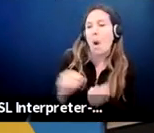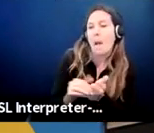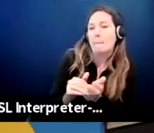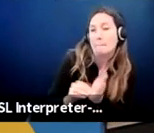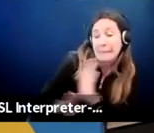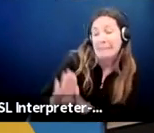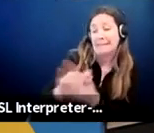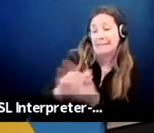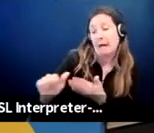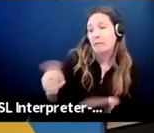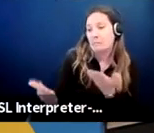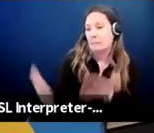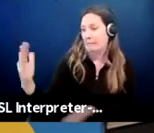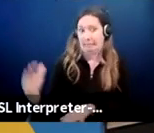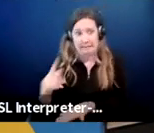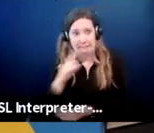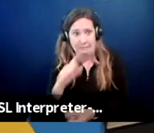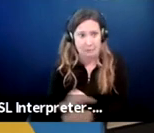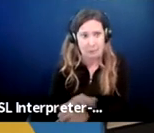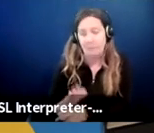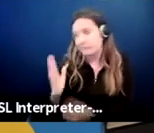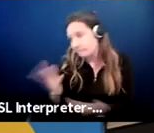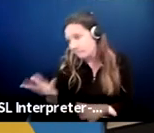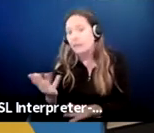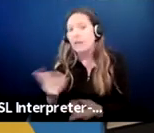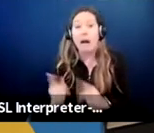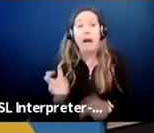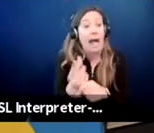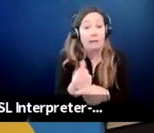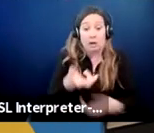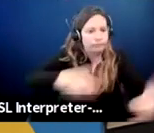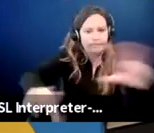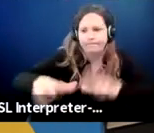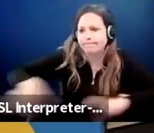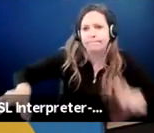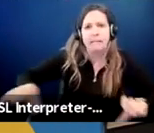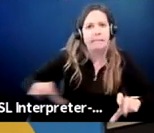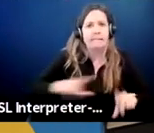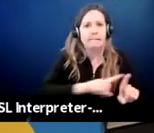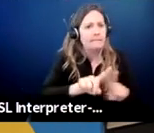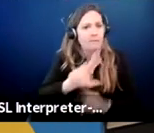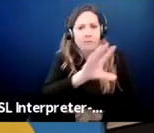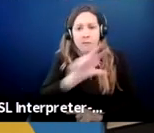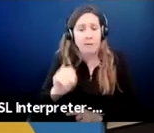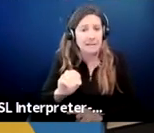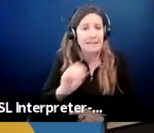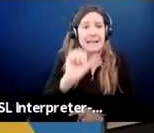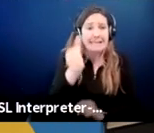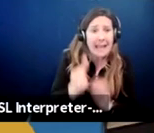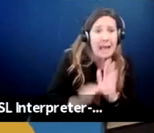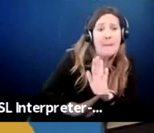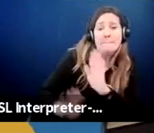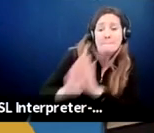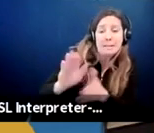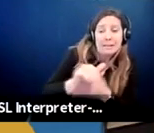out, are given back to companies in Canada every year. There's over $10 billion of funding available every year through different